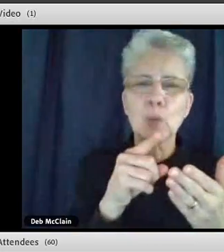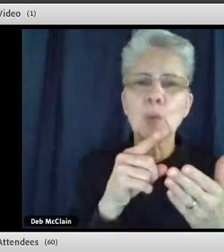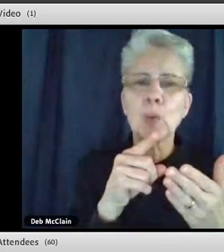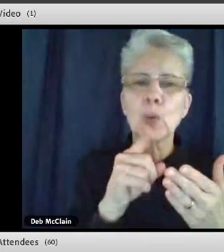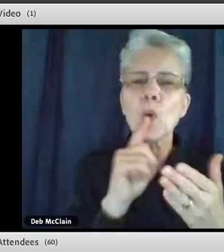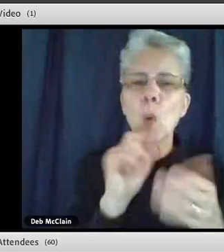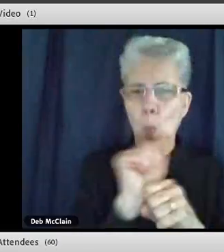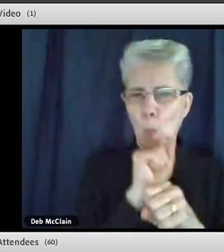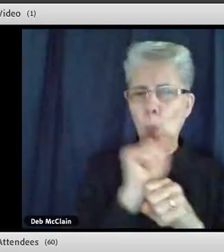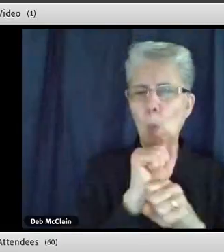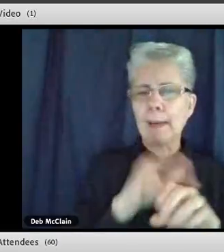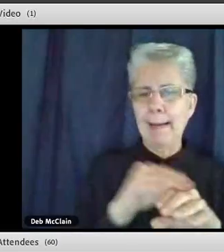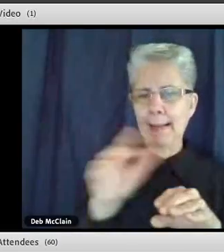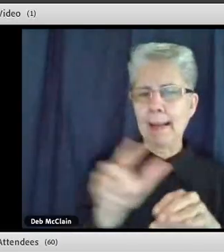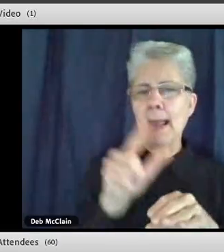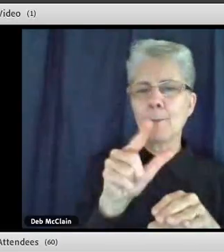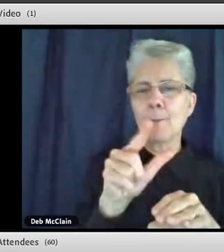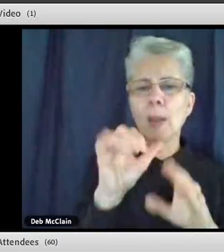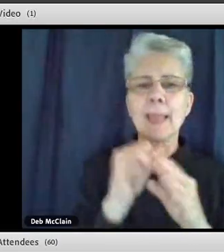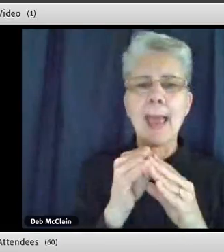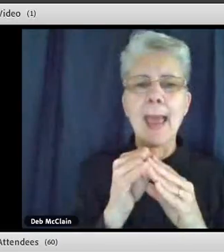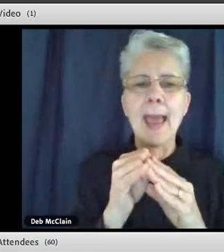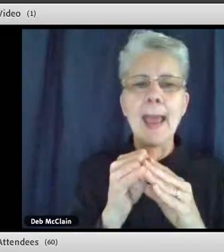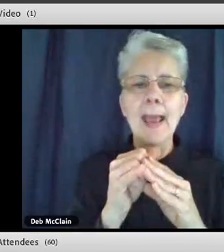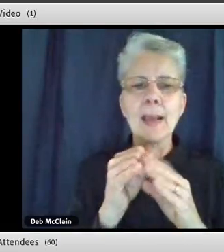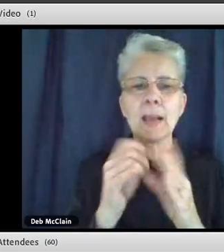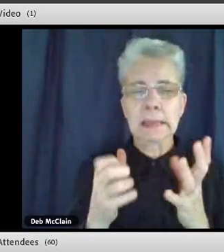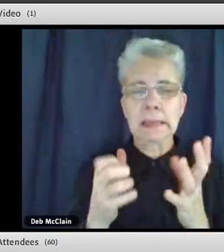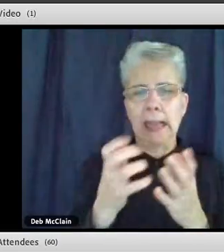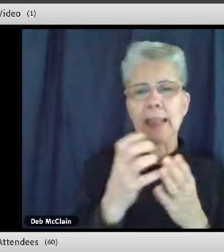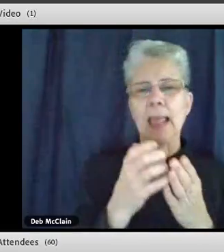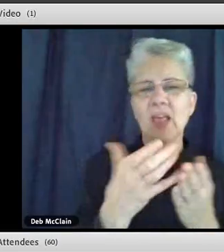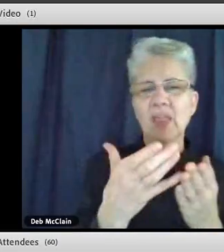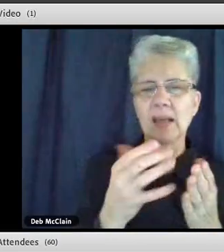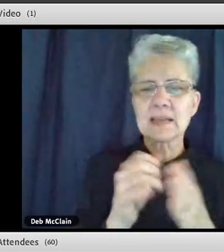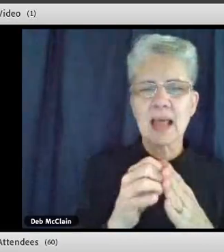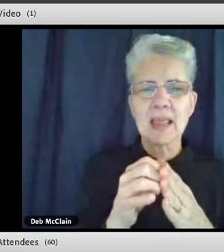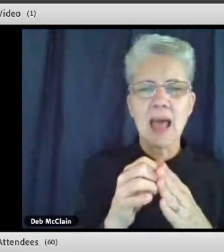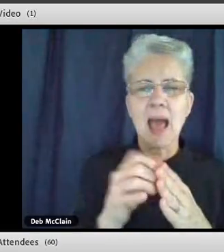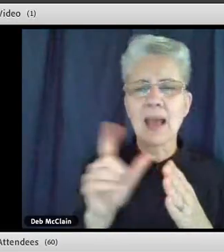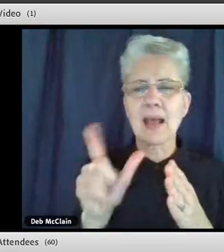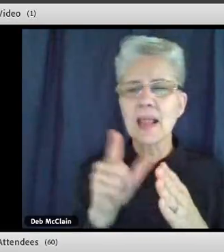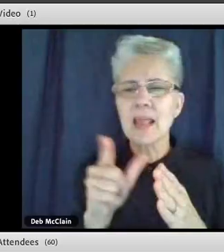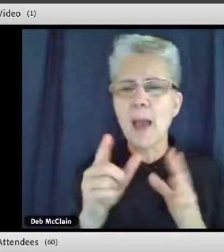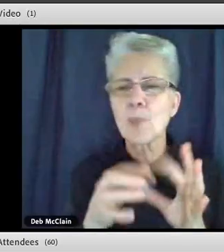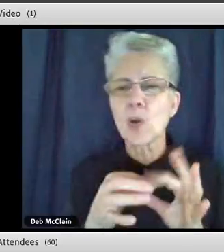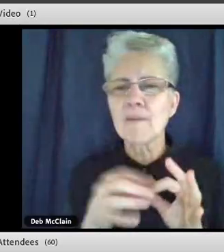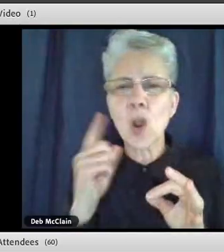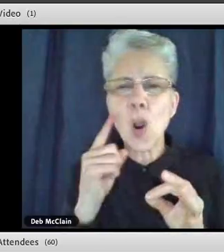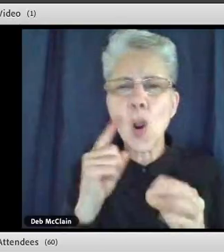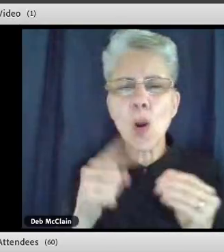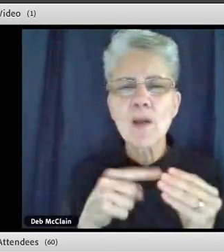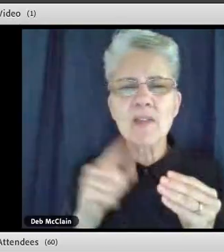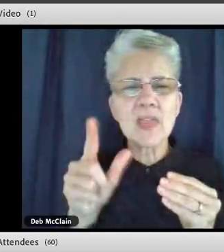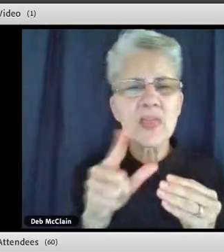a library that collects these like library of things. Have you guys heard of this, the library of